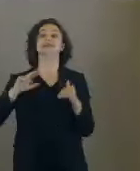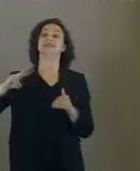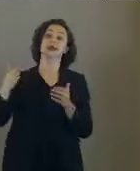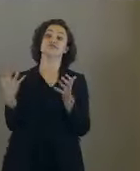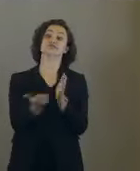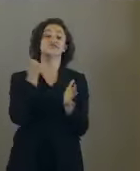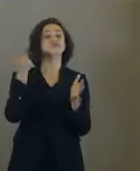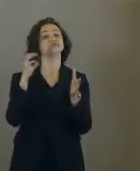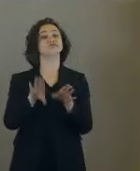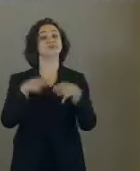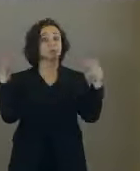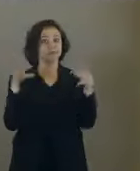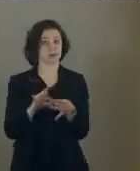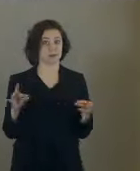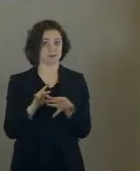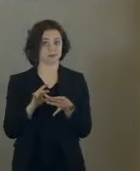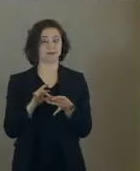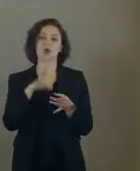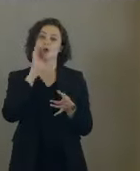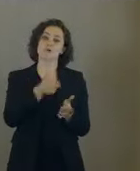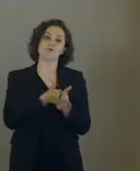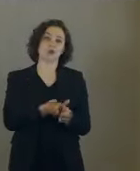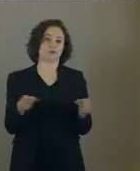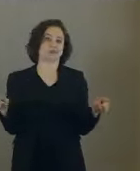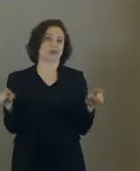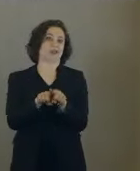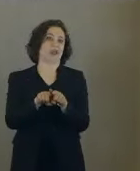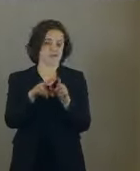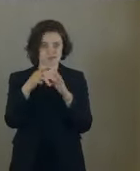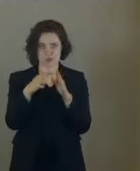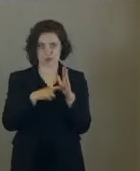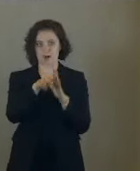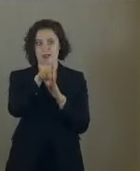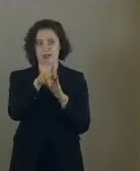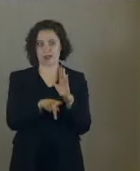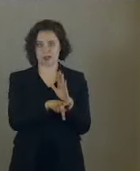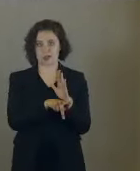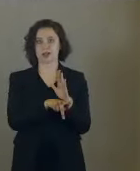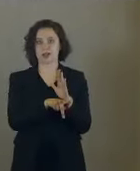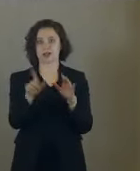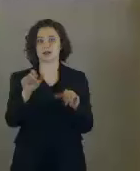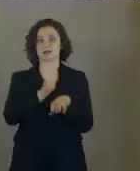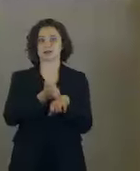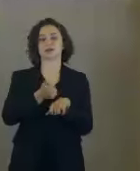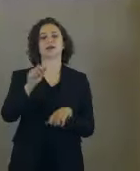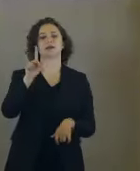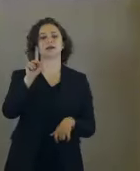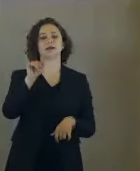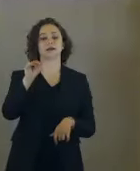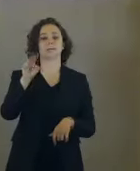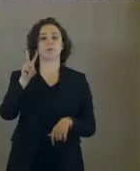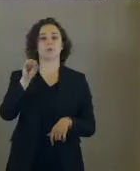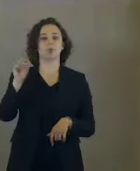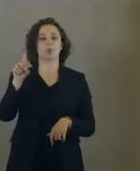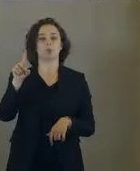opportunity, and we will continue to follow the same protocol as set forth by Deputy Director Woolridge earlier in the